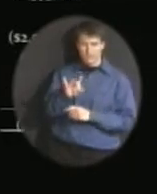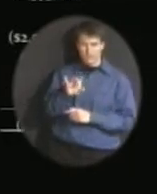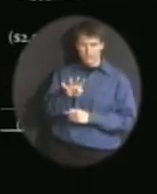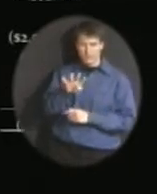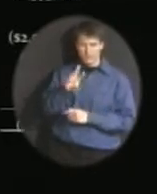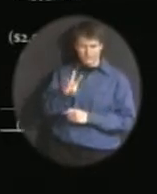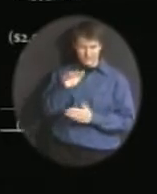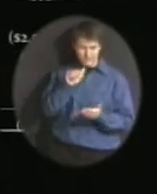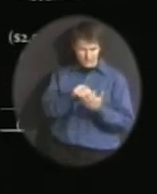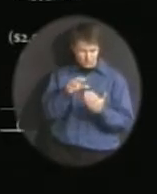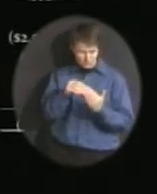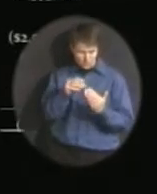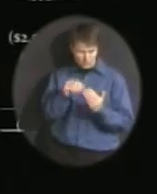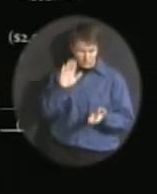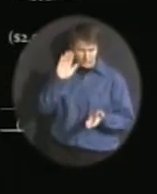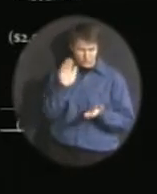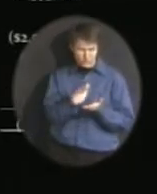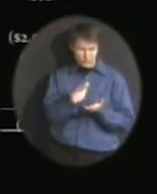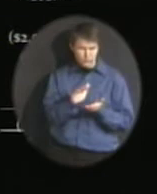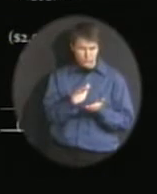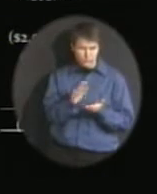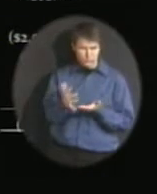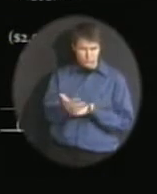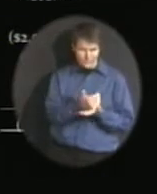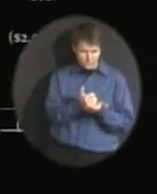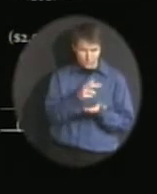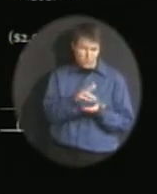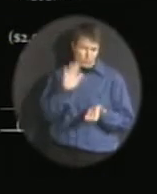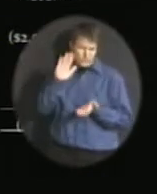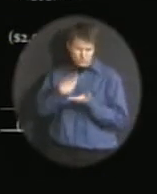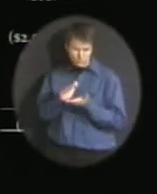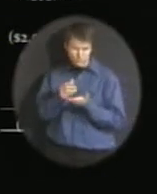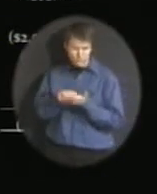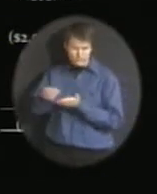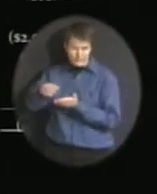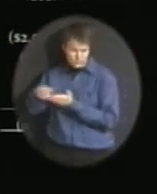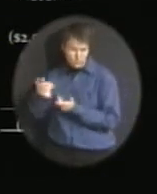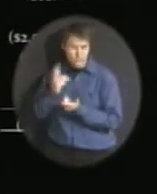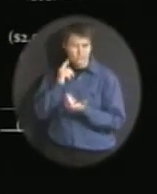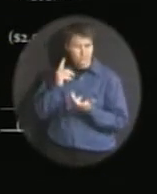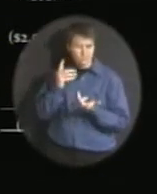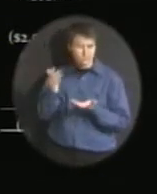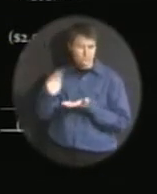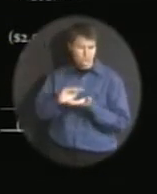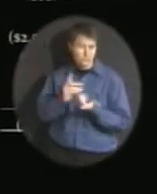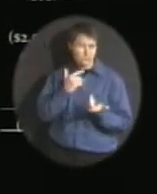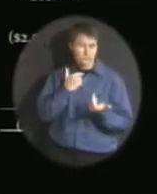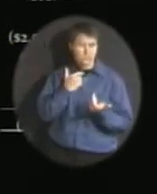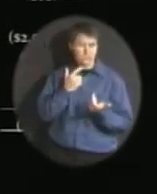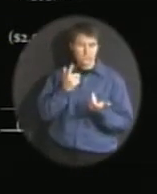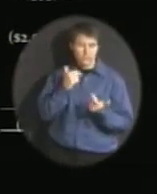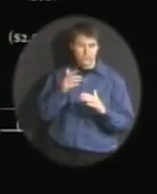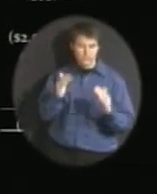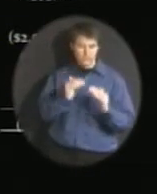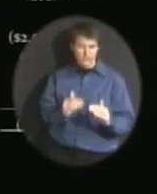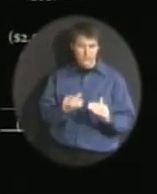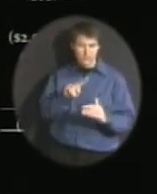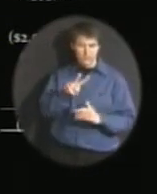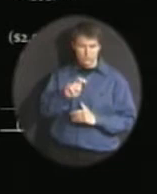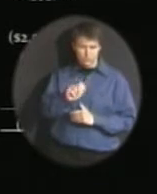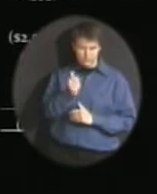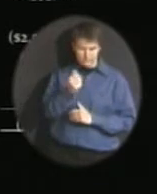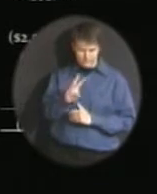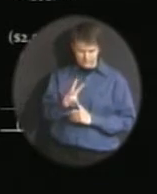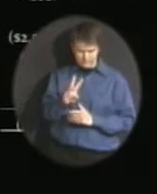$846,000 of reduced revenue or reduced expenditures in order to get down to our threshold of $216